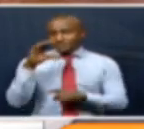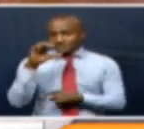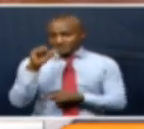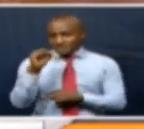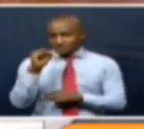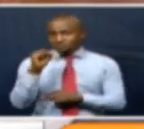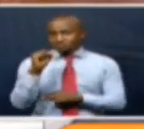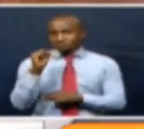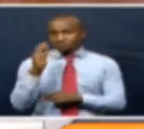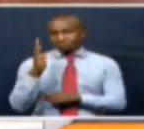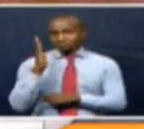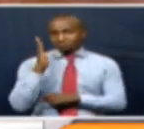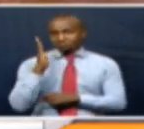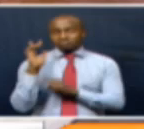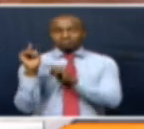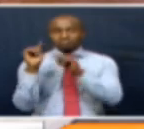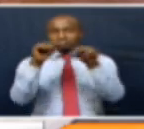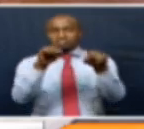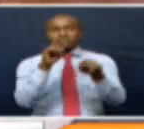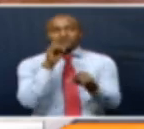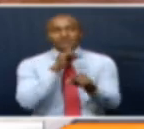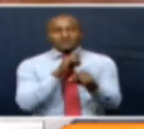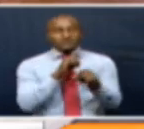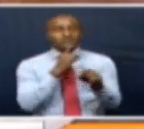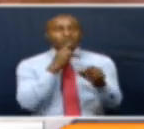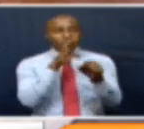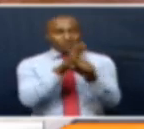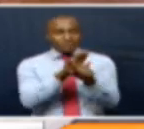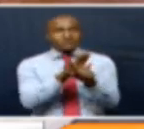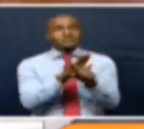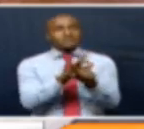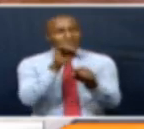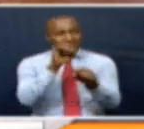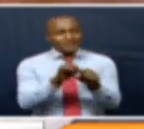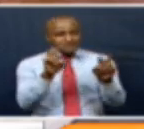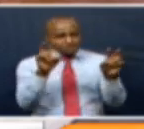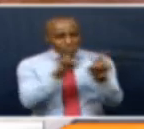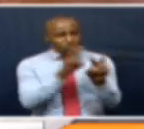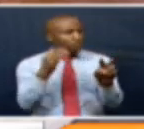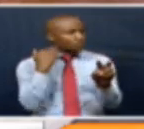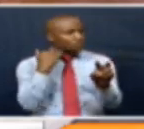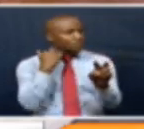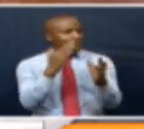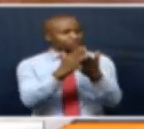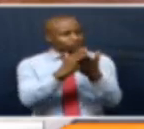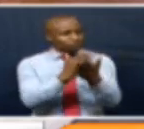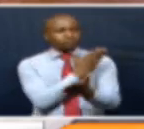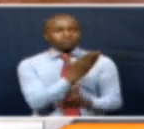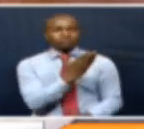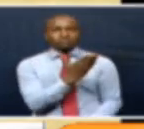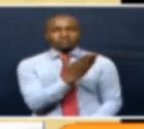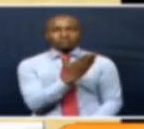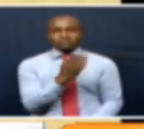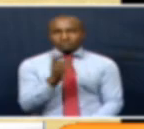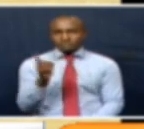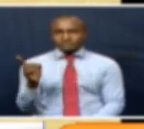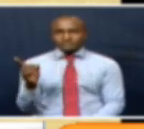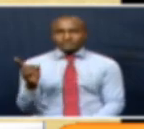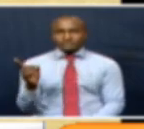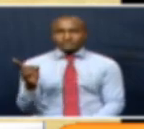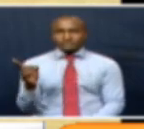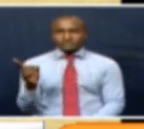insecurity-prone Kerio Valley and promised a fresh onslaught on bandits. Hassan Mugambi with details.